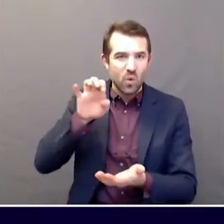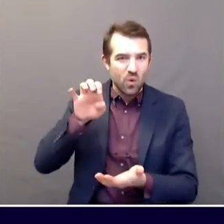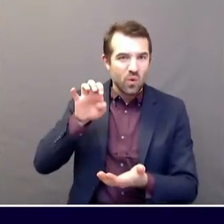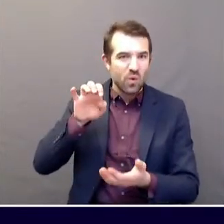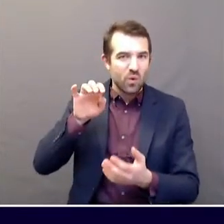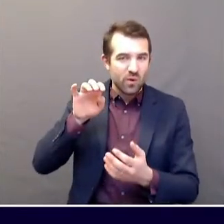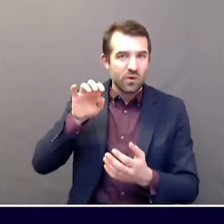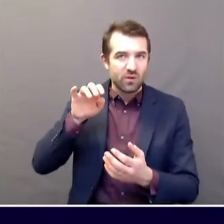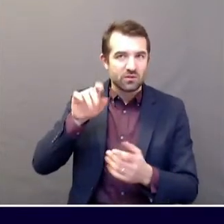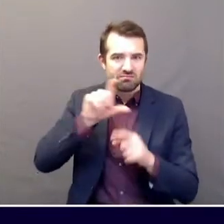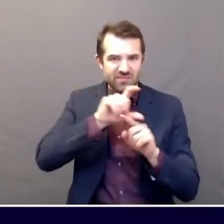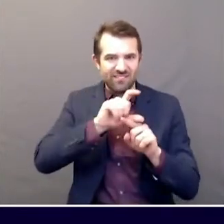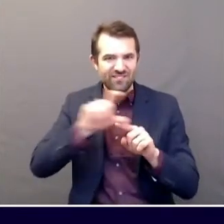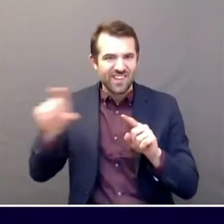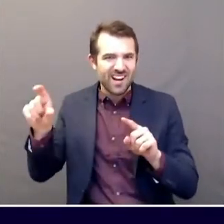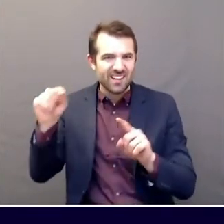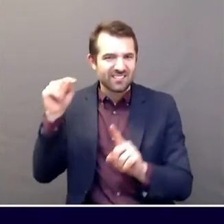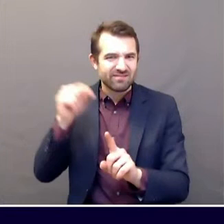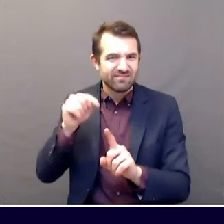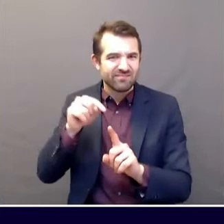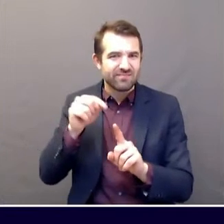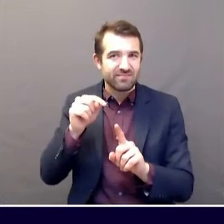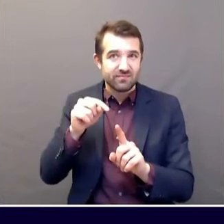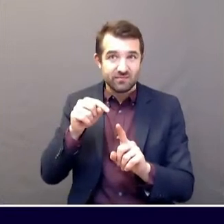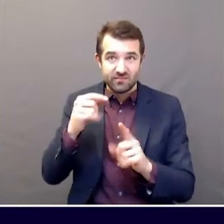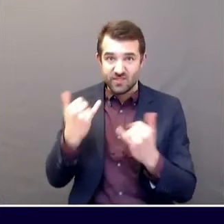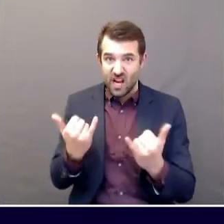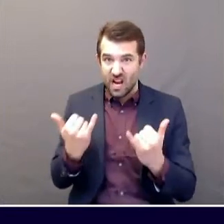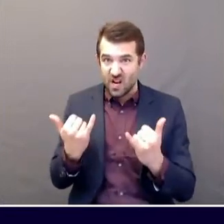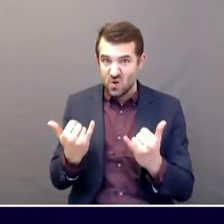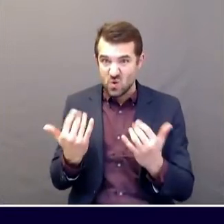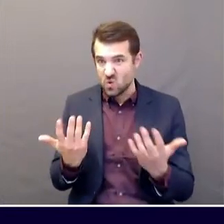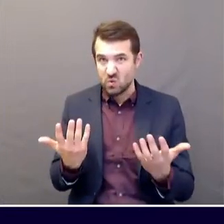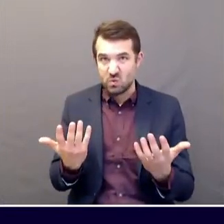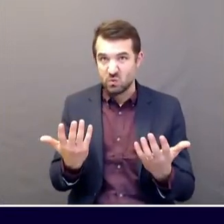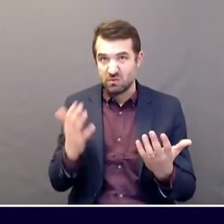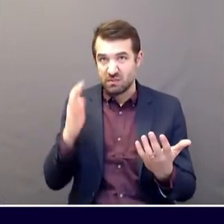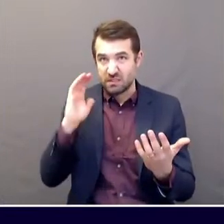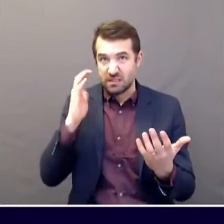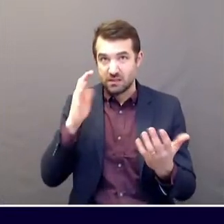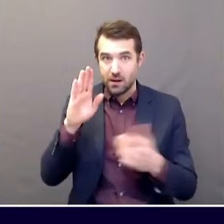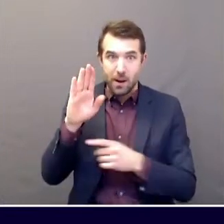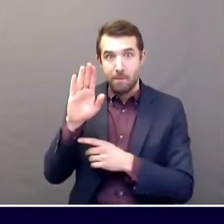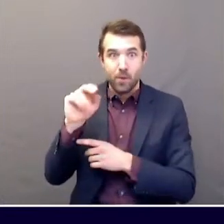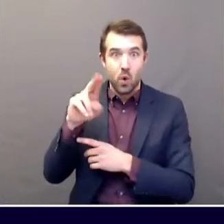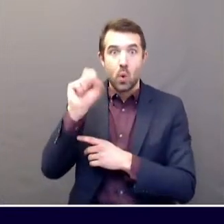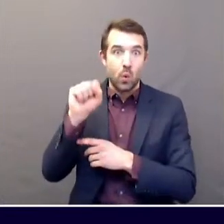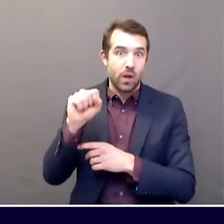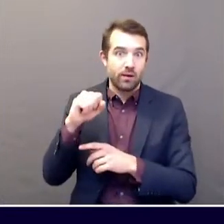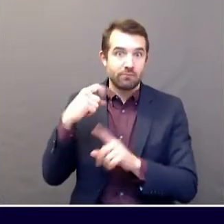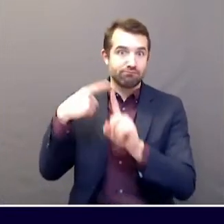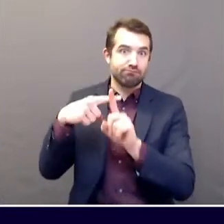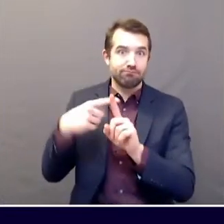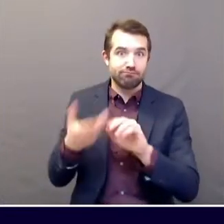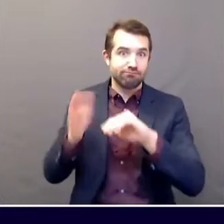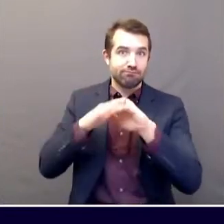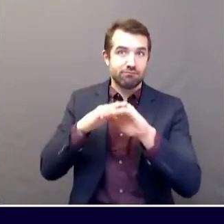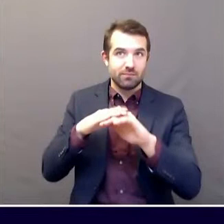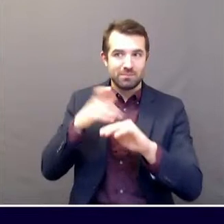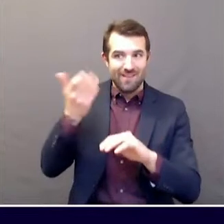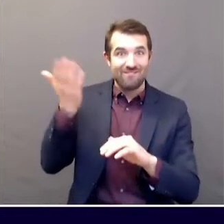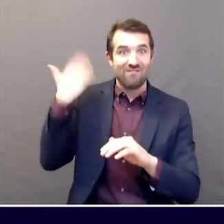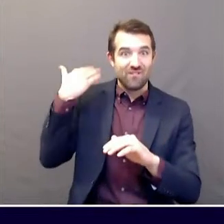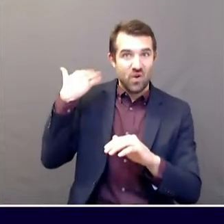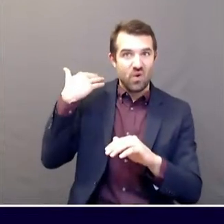like bonus vaccinations that Maine has since they were replaced earlier, or is Maine going to get like fewer vaccinations in a future shipment because we can